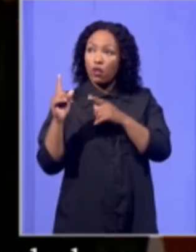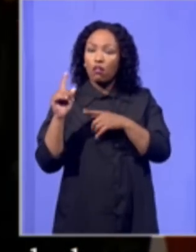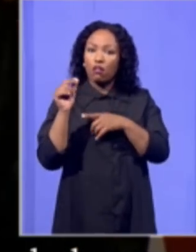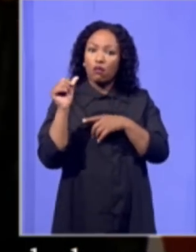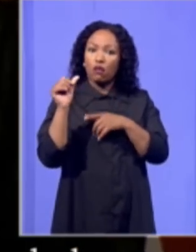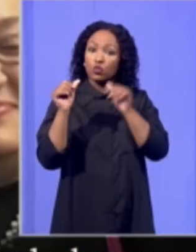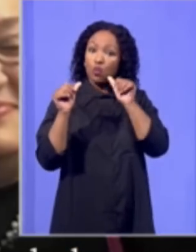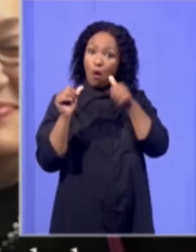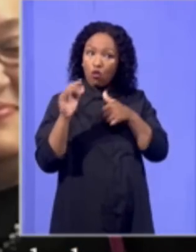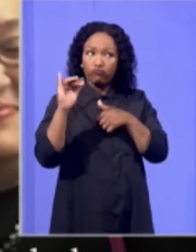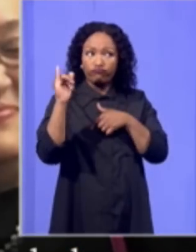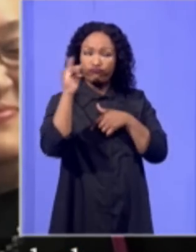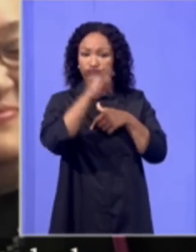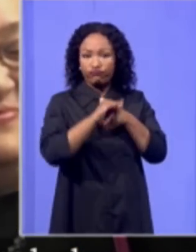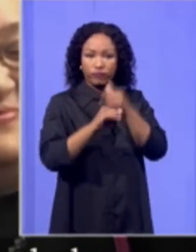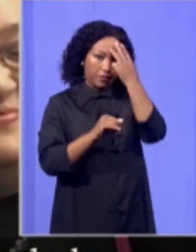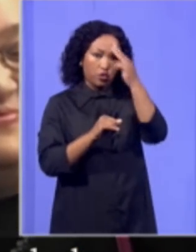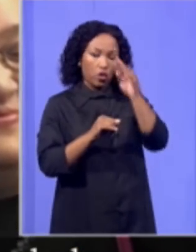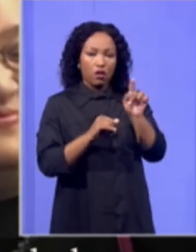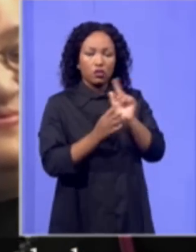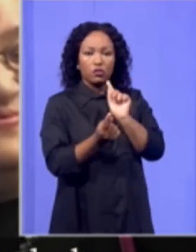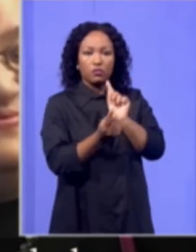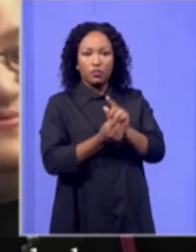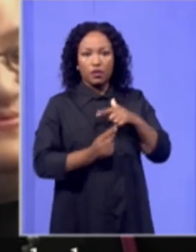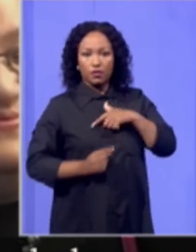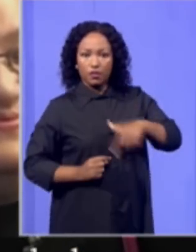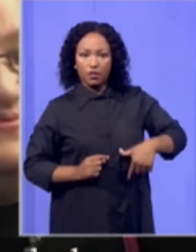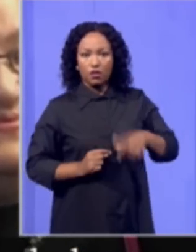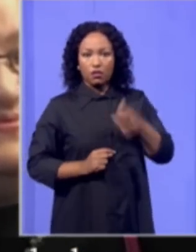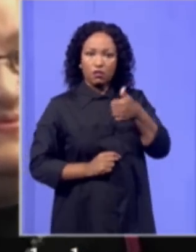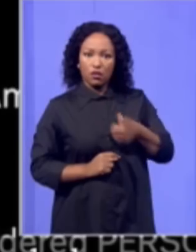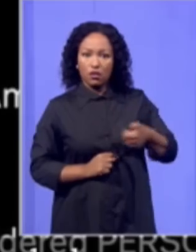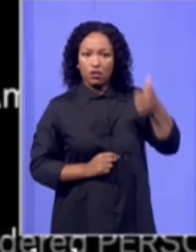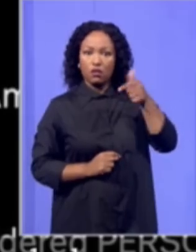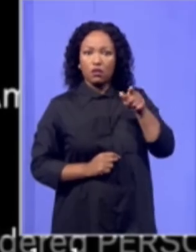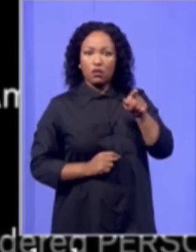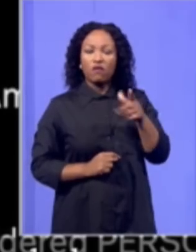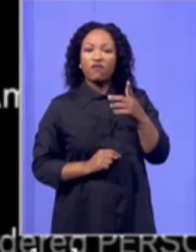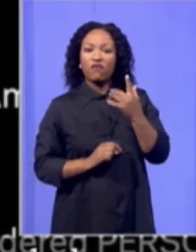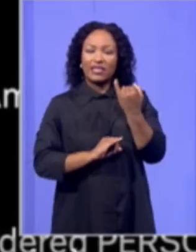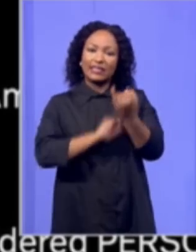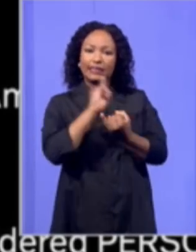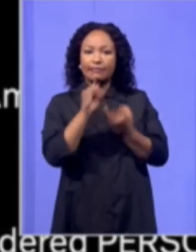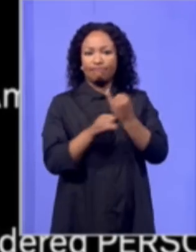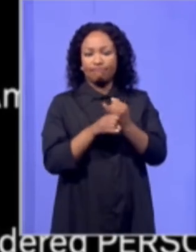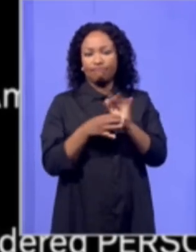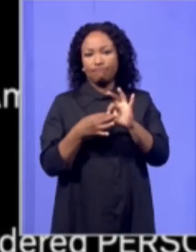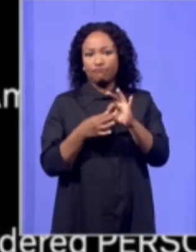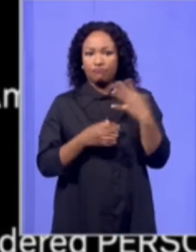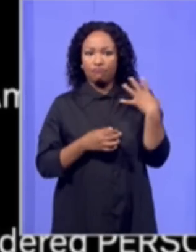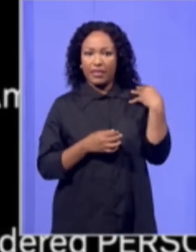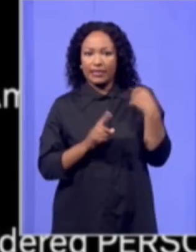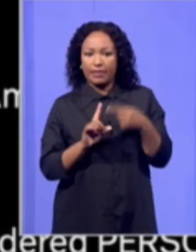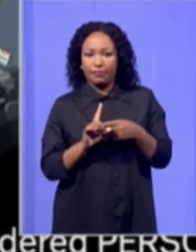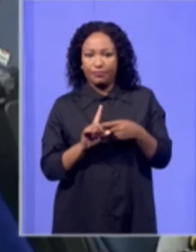ka moso go ya go kopana le mopresidente le tona ya dikamano tsa boditšhabatšhaba Ronald Lamula.